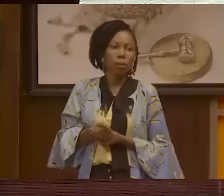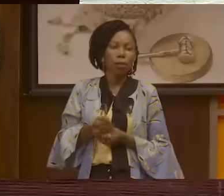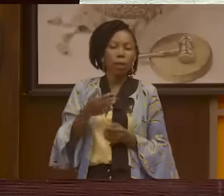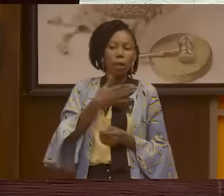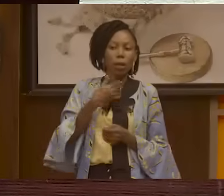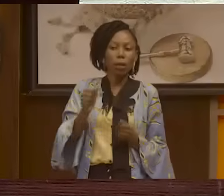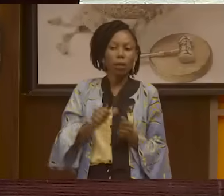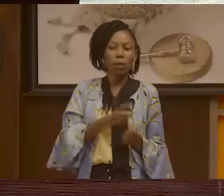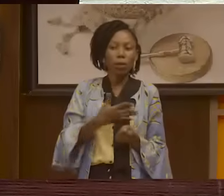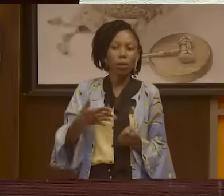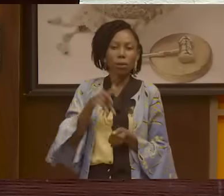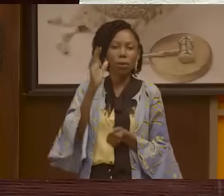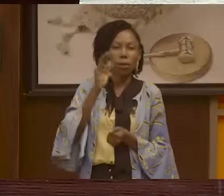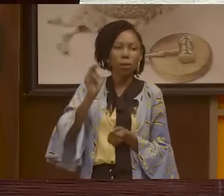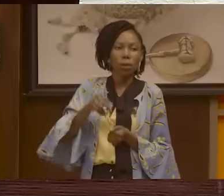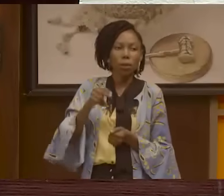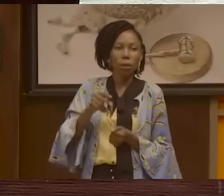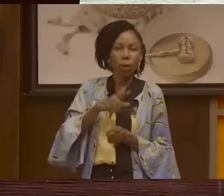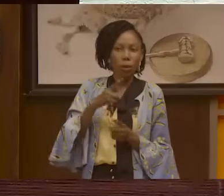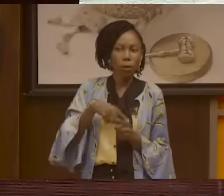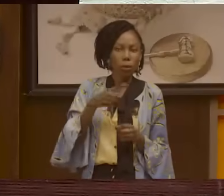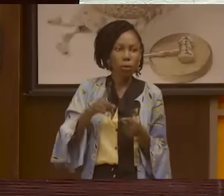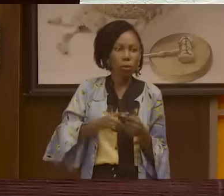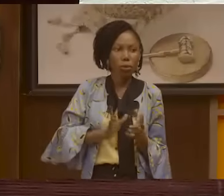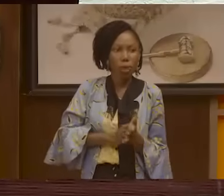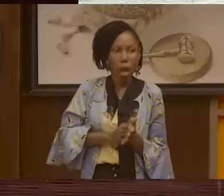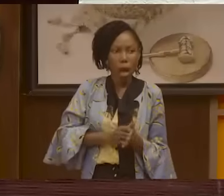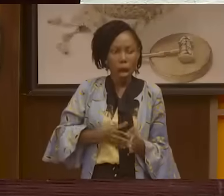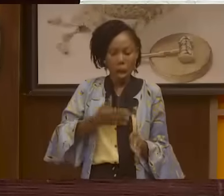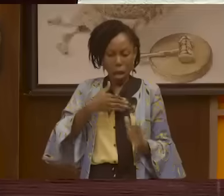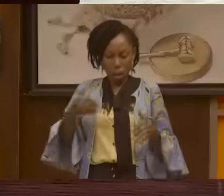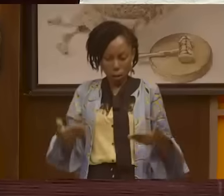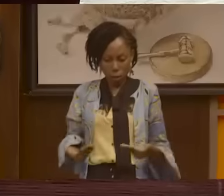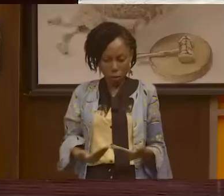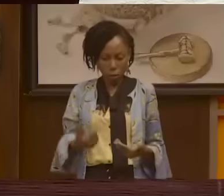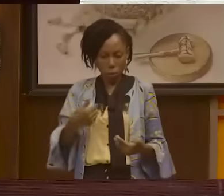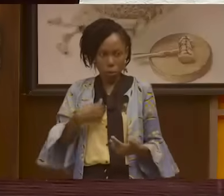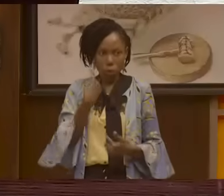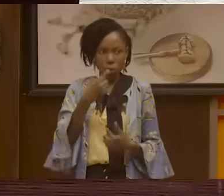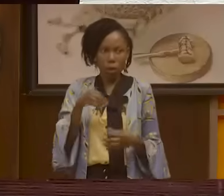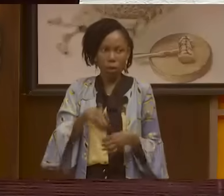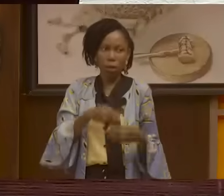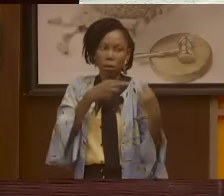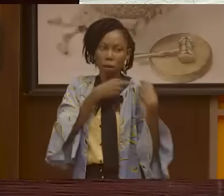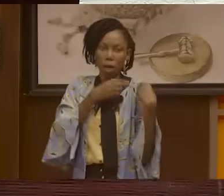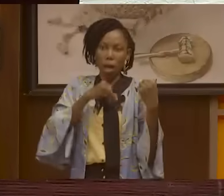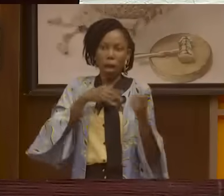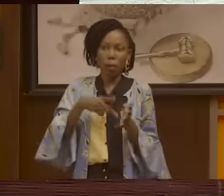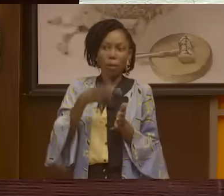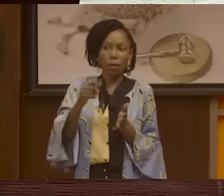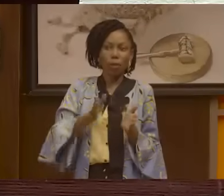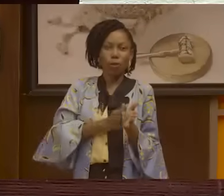need. After taking me to the children's school and introducing me to the man in charge, I paid the school